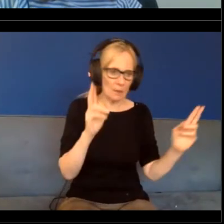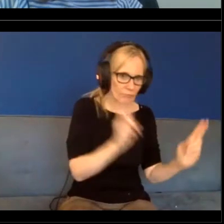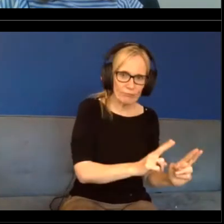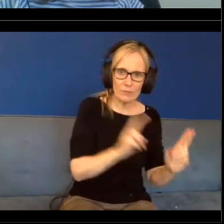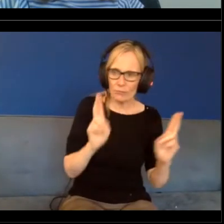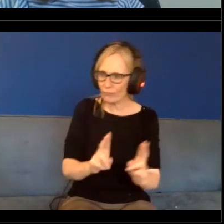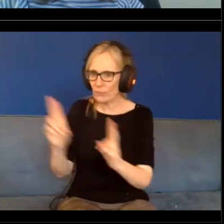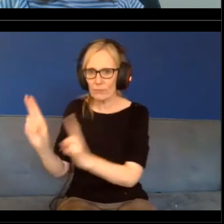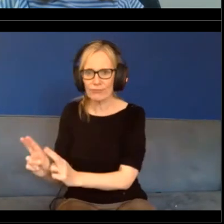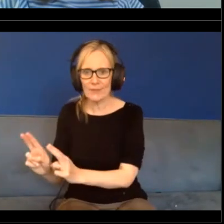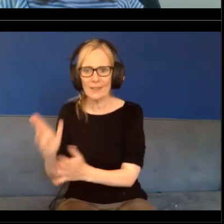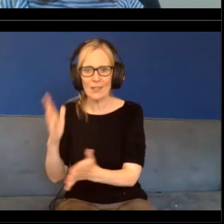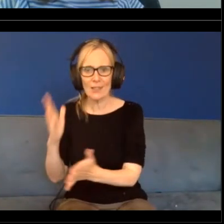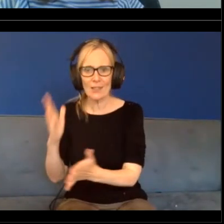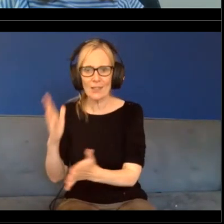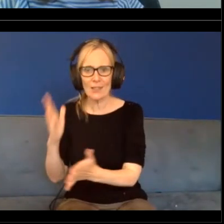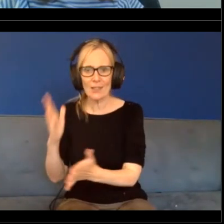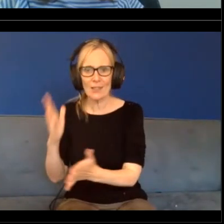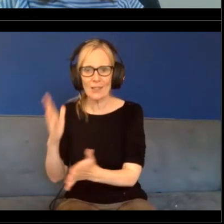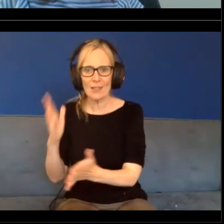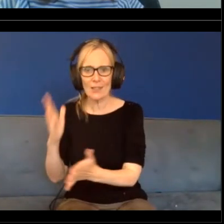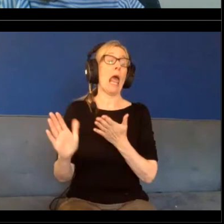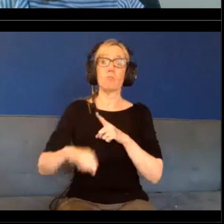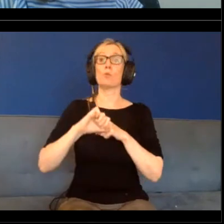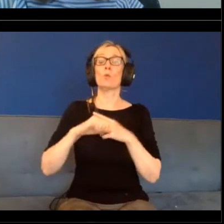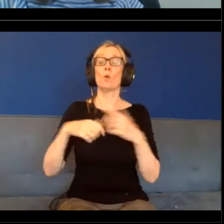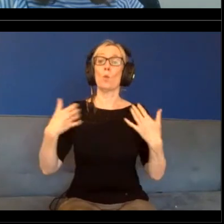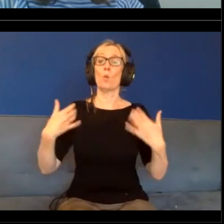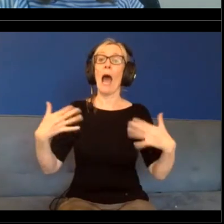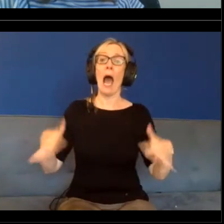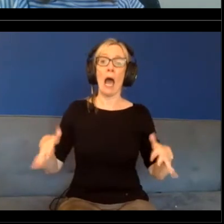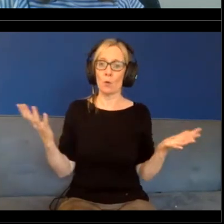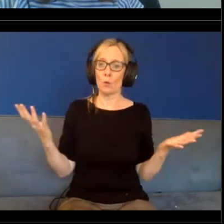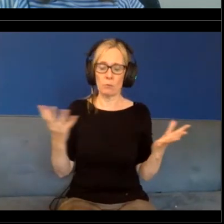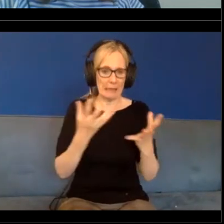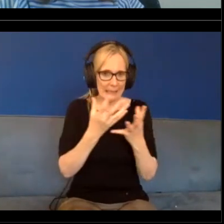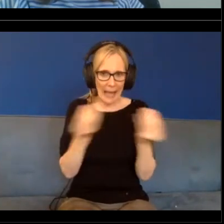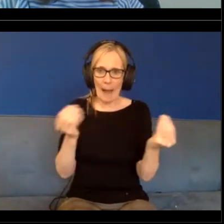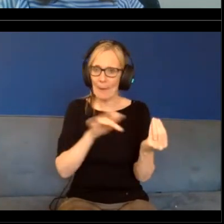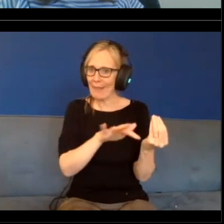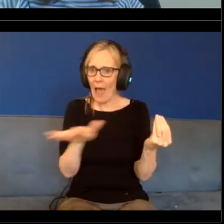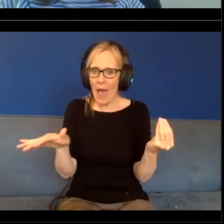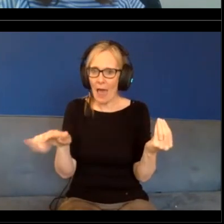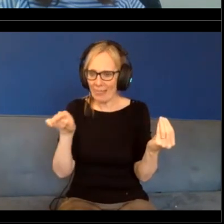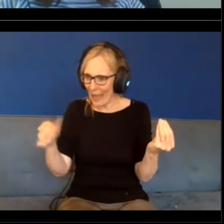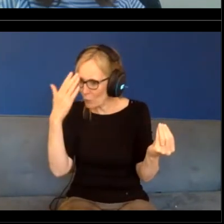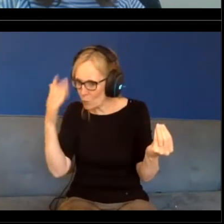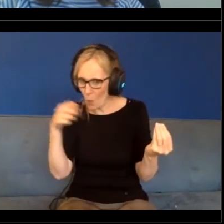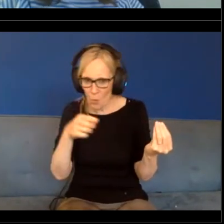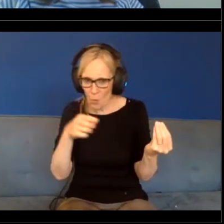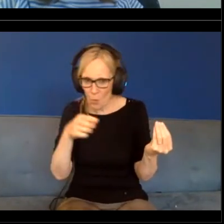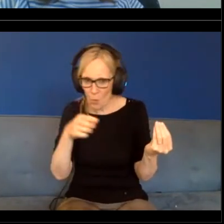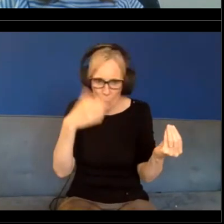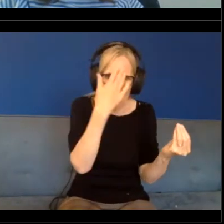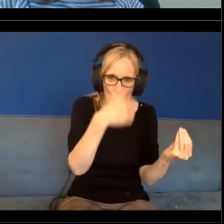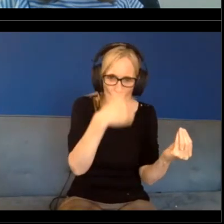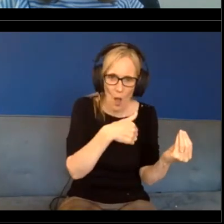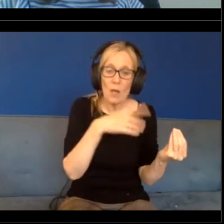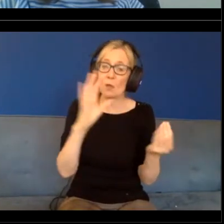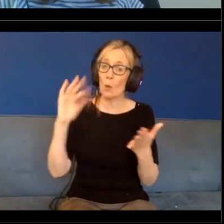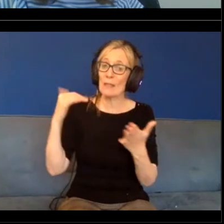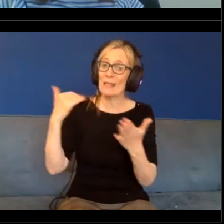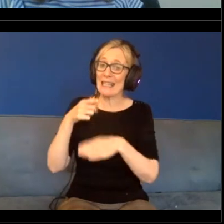So it showed us very quickly that there are massive gaps. But since then, Sarah's been working on it